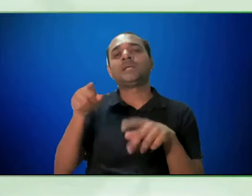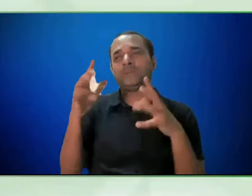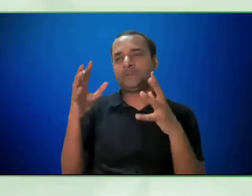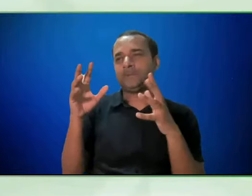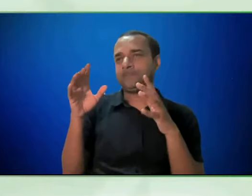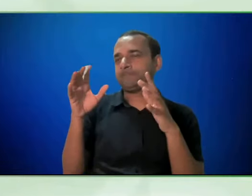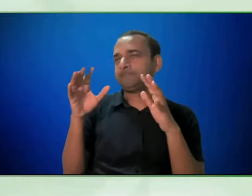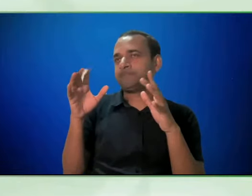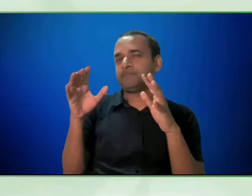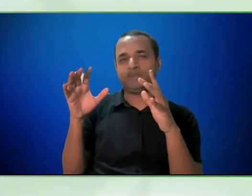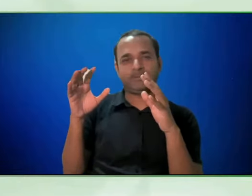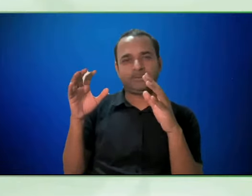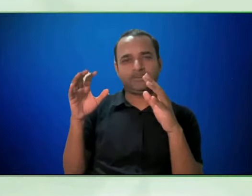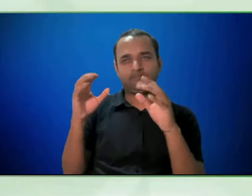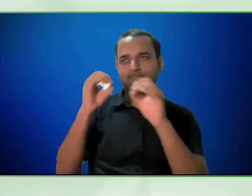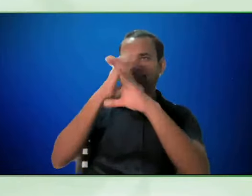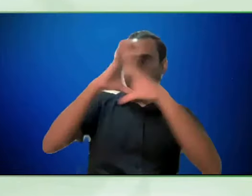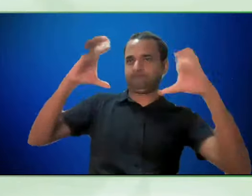defined as a cost of